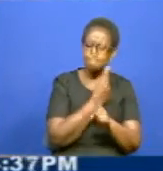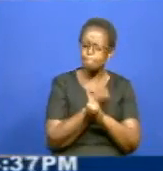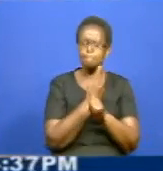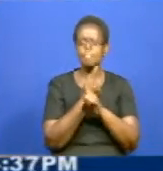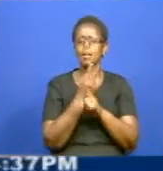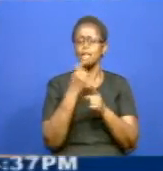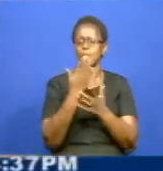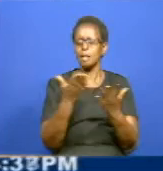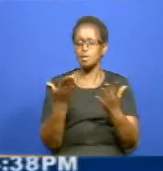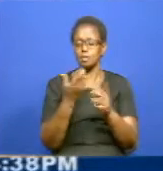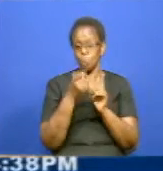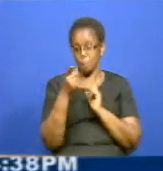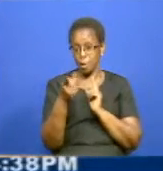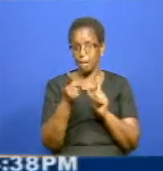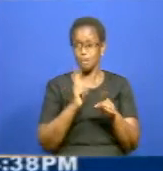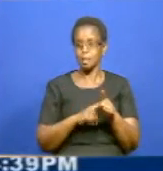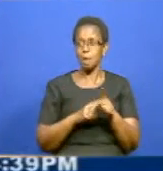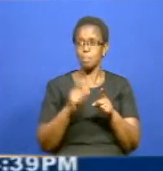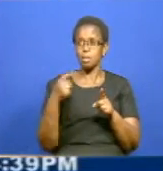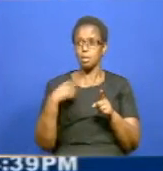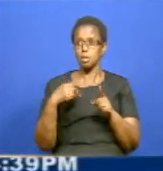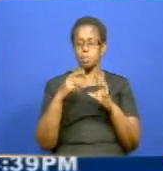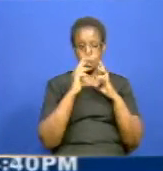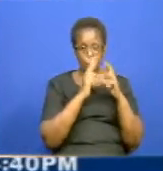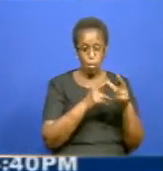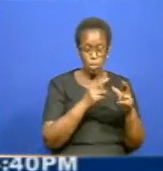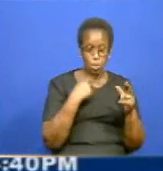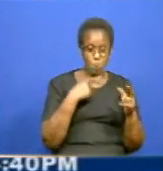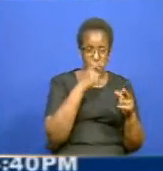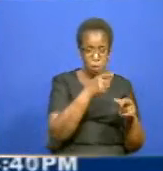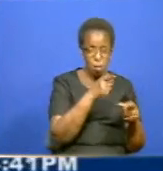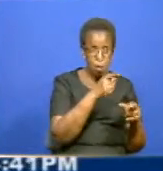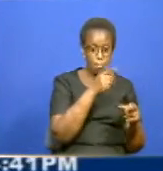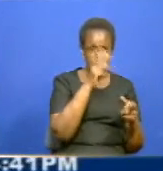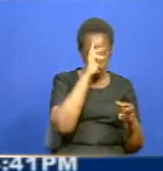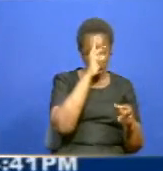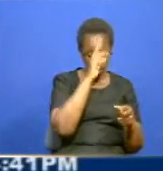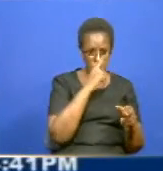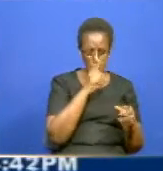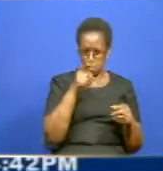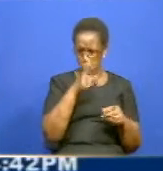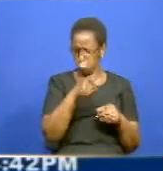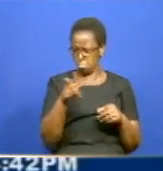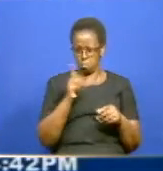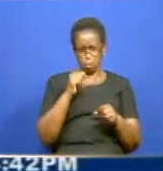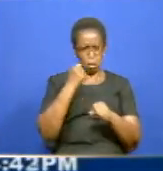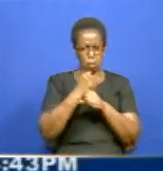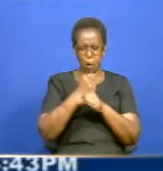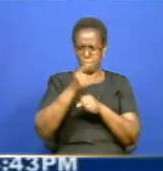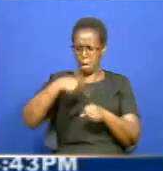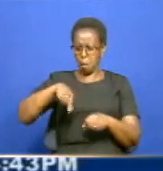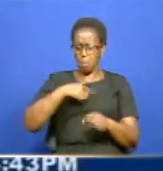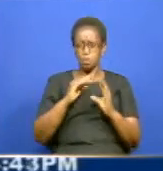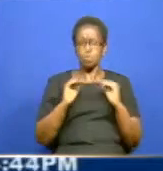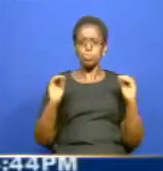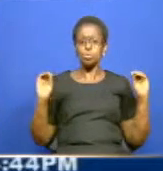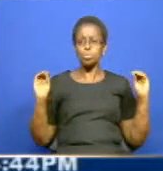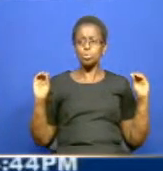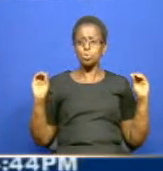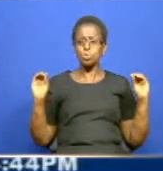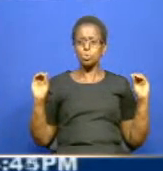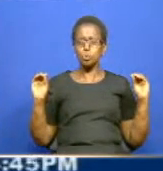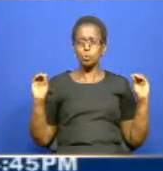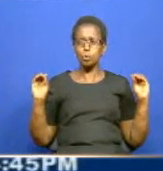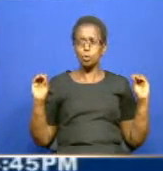report reached the police station, we were told these are not our officers, we do not have any such officers. Police uniform, Mr.